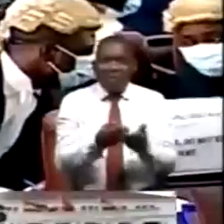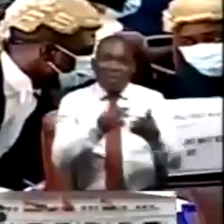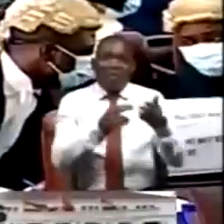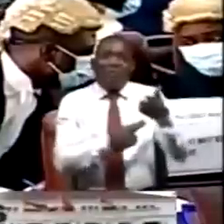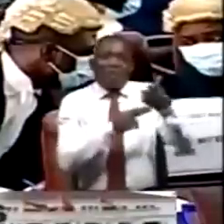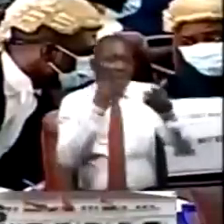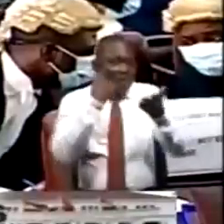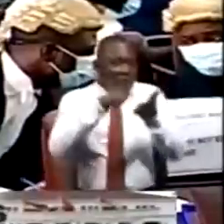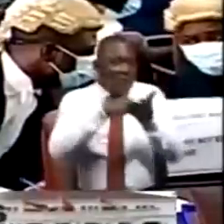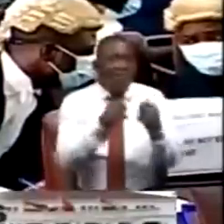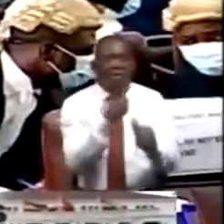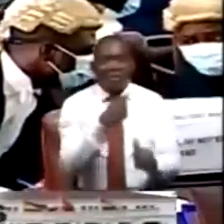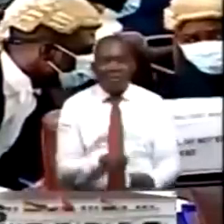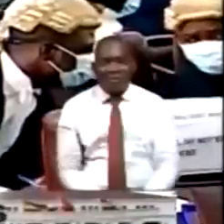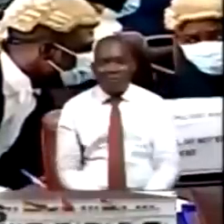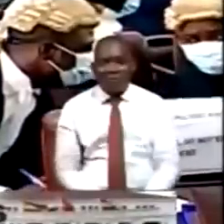refer to?